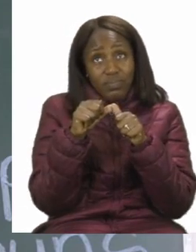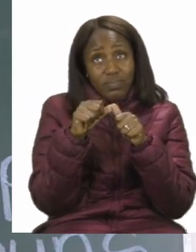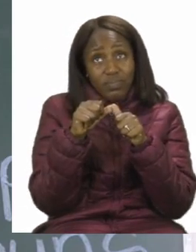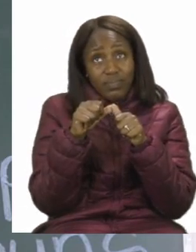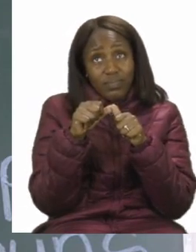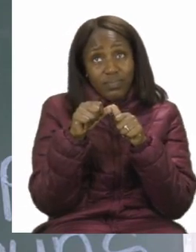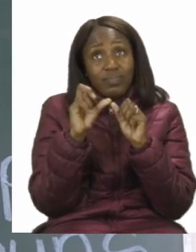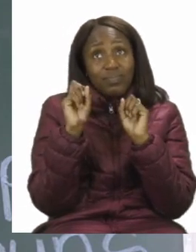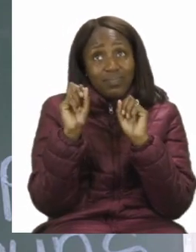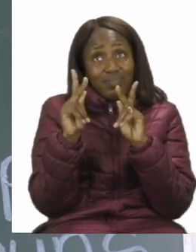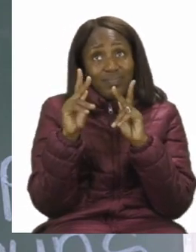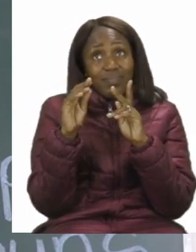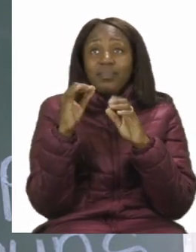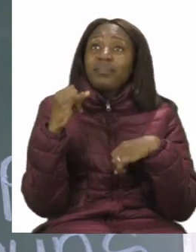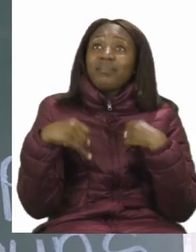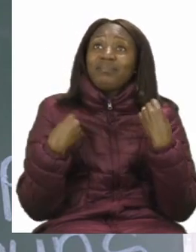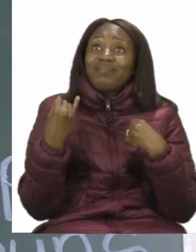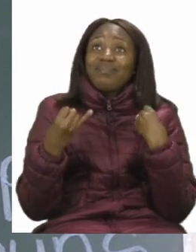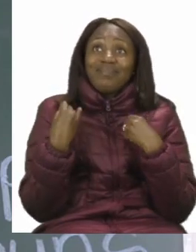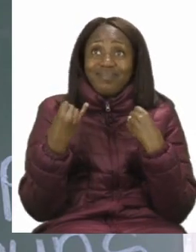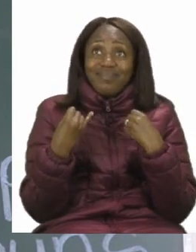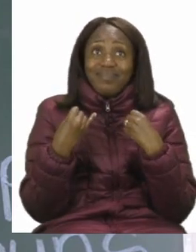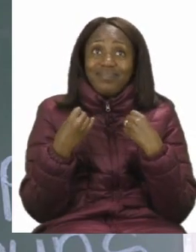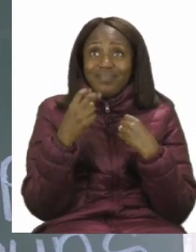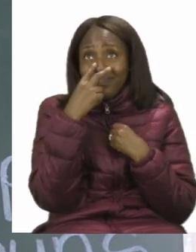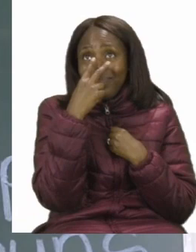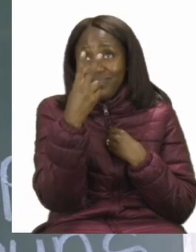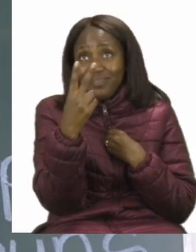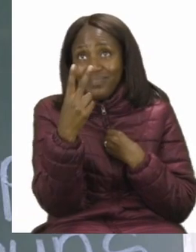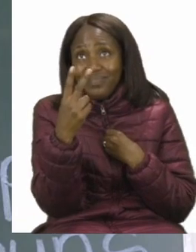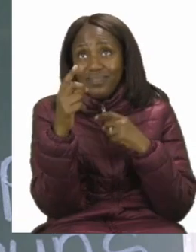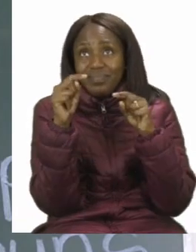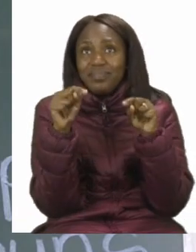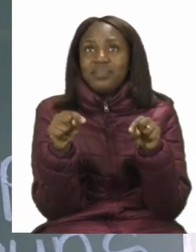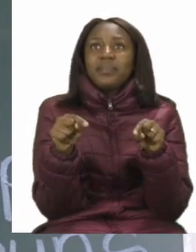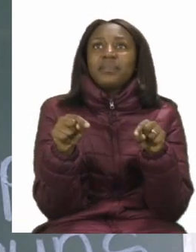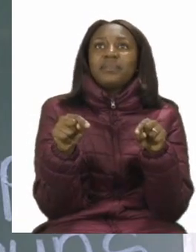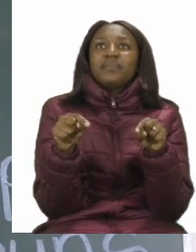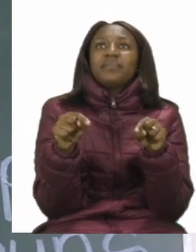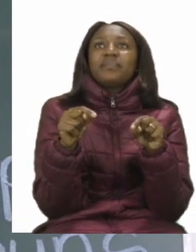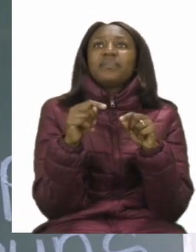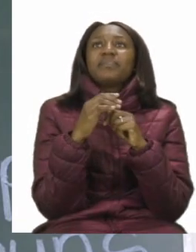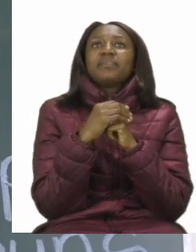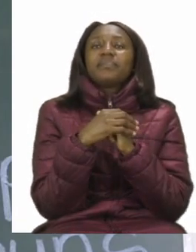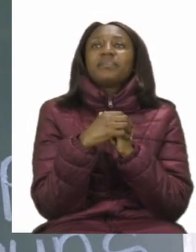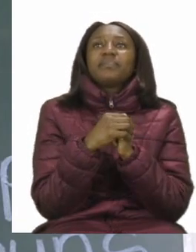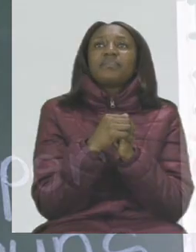you will have fun doing this activity. I will see you shortly after this break.